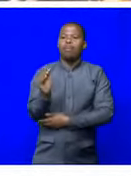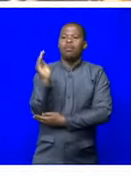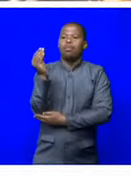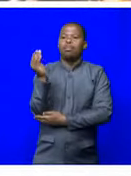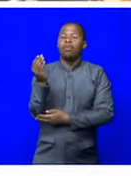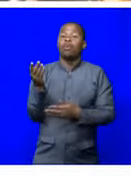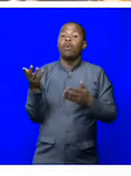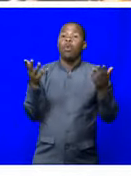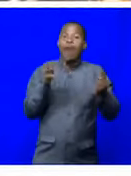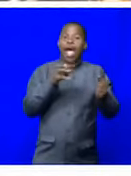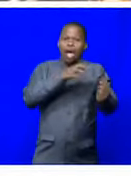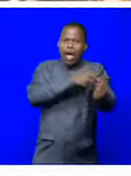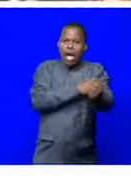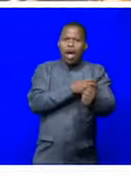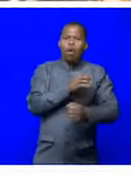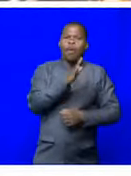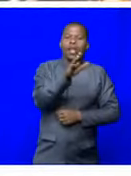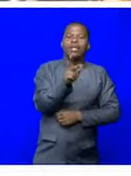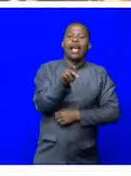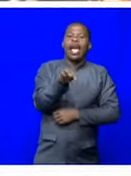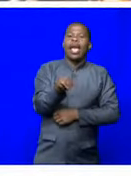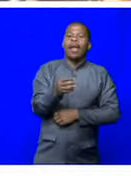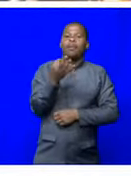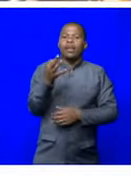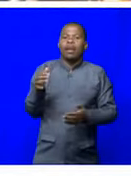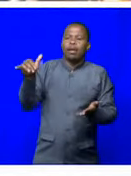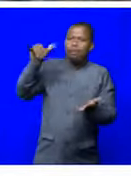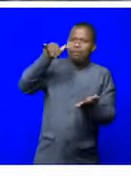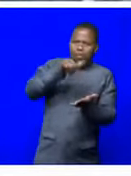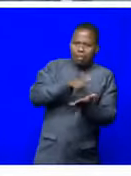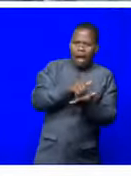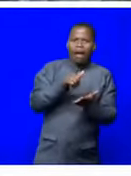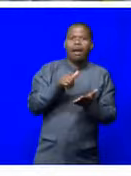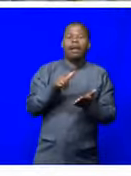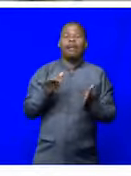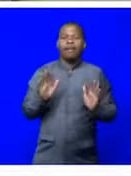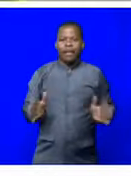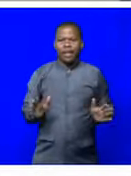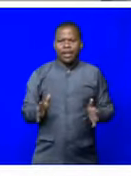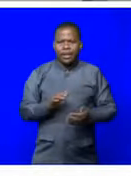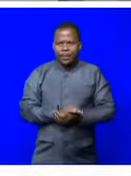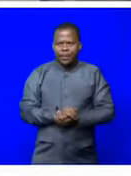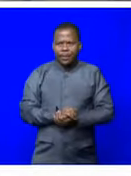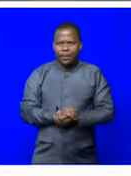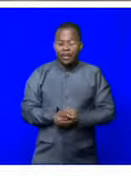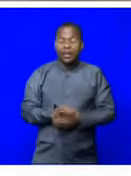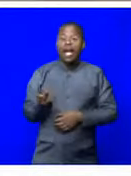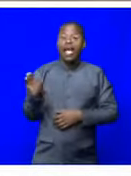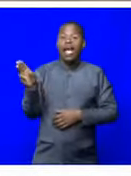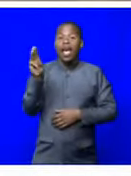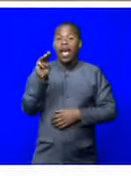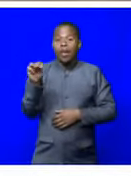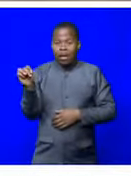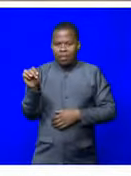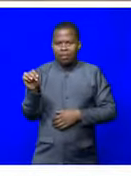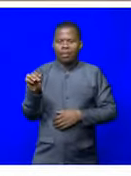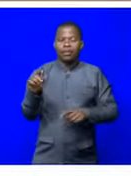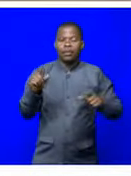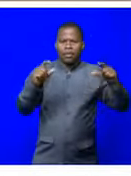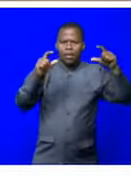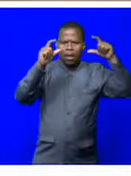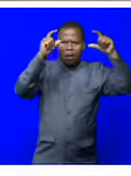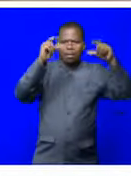International Airport esikhuphe ngemuva kokufika kwakhe kuleli. Ndvunankulu Cleopas Dlamini sewubuyile kuleli